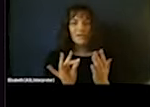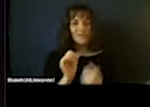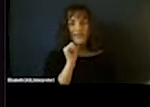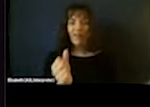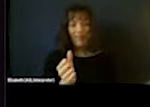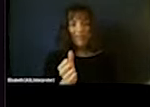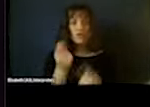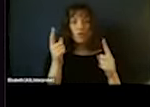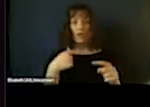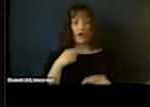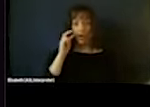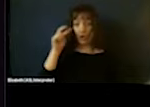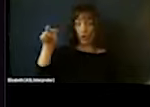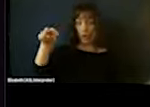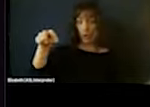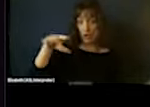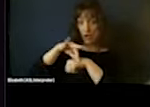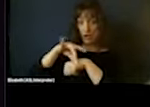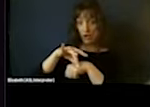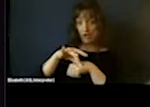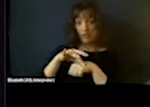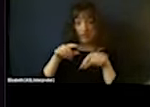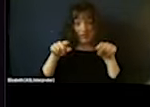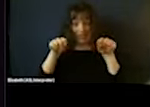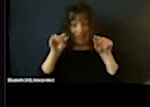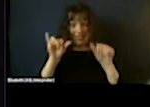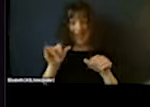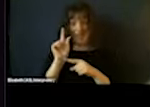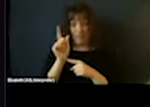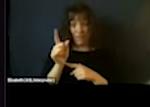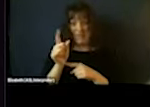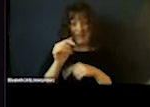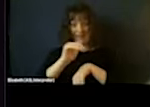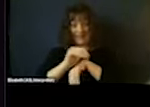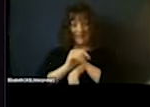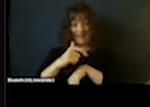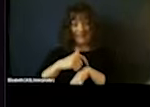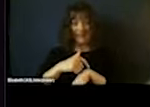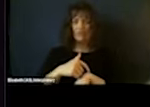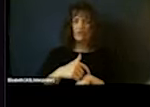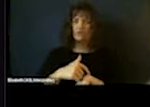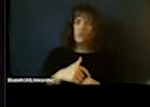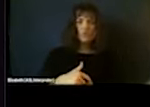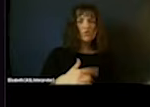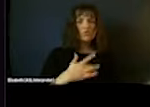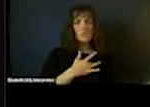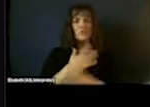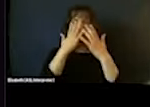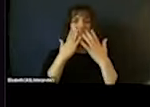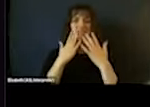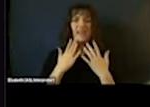the earth in this moment at nighttime, it makes me so sad and also makes me so